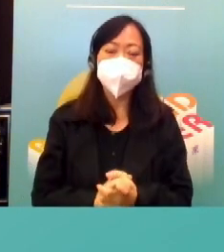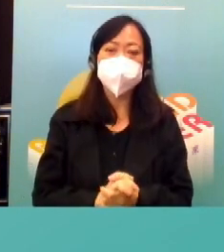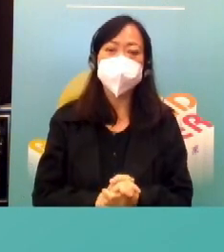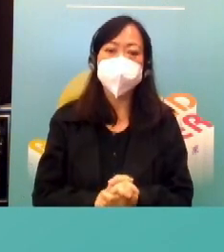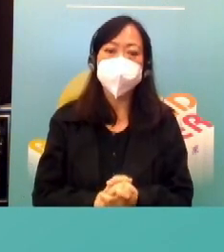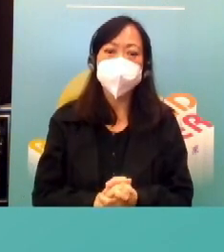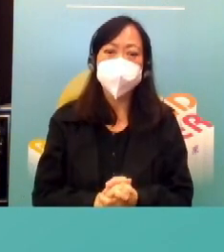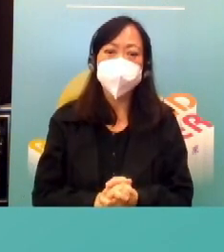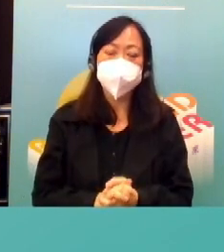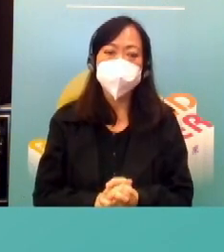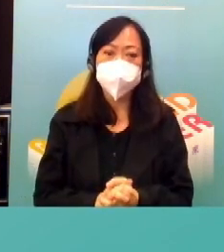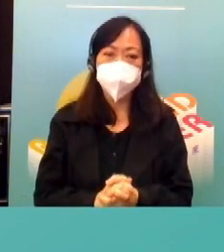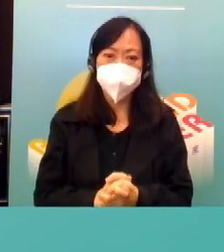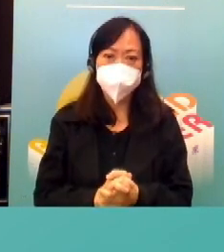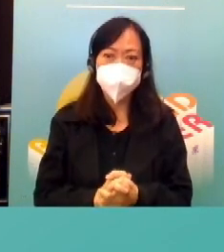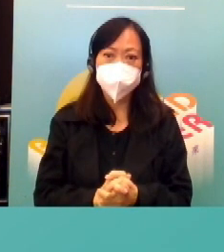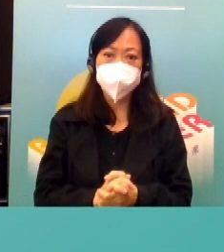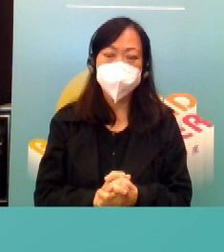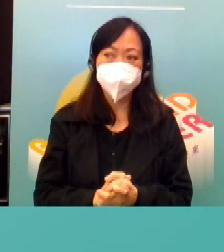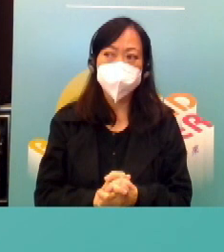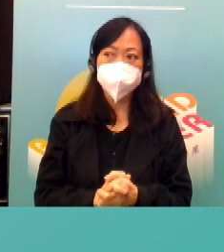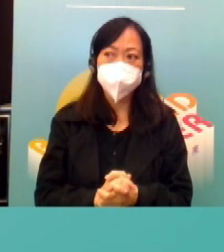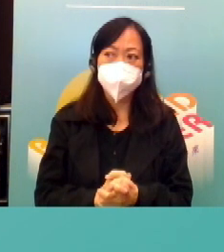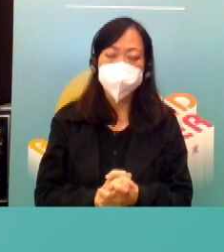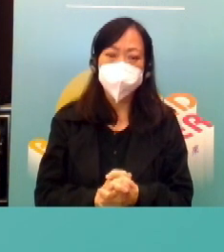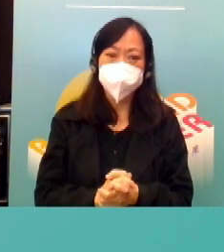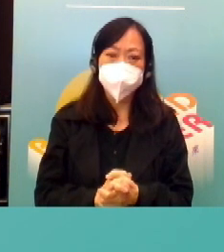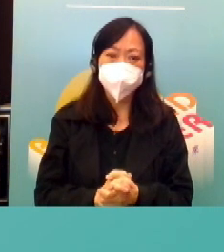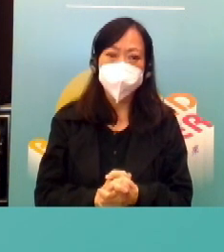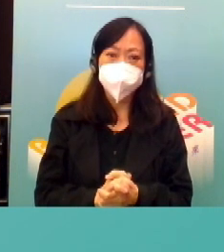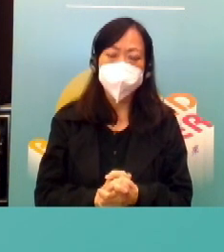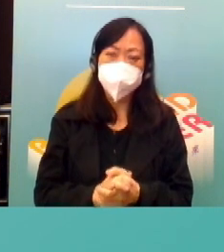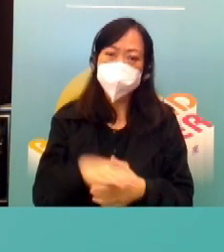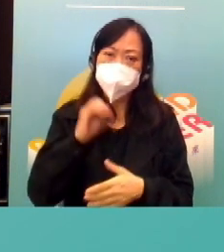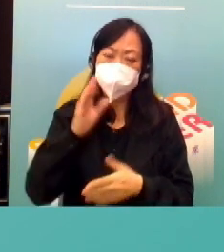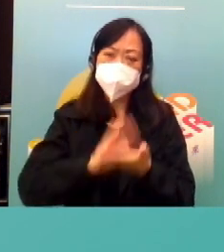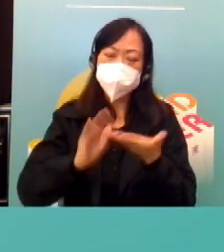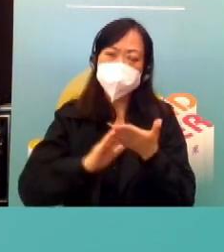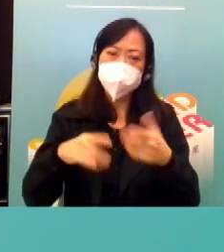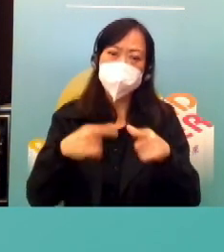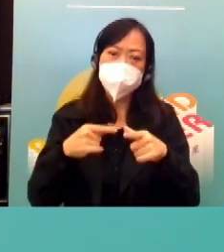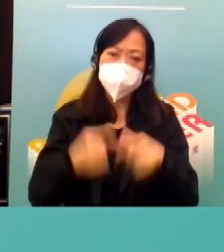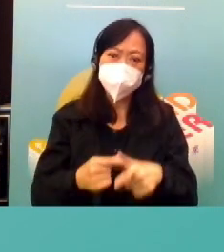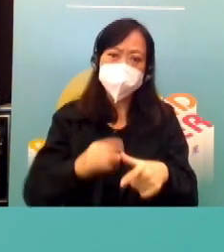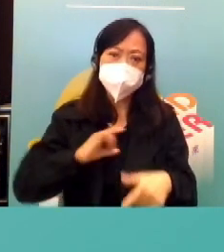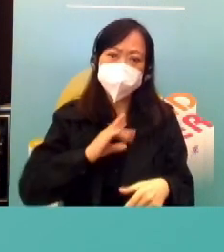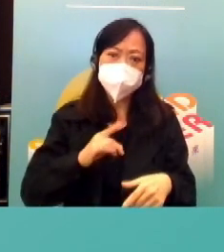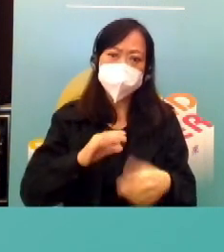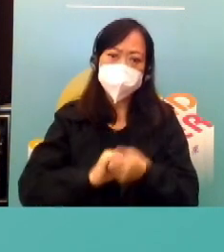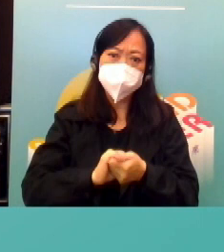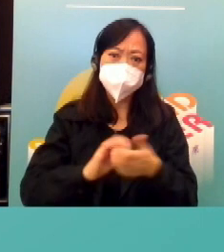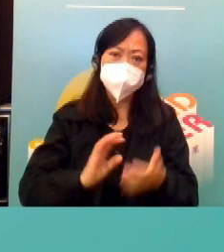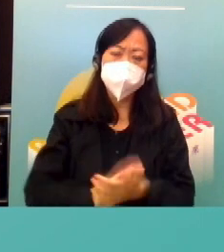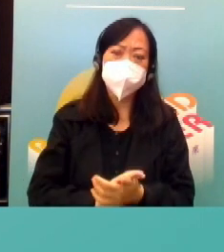demonstrates how public and private partnership can go hand in hand. But let's go back to the problem